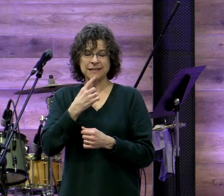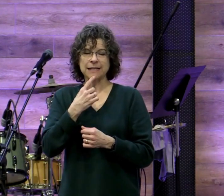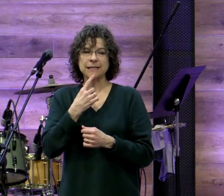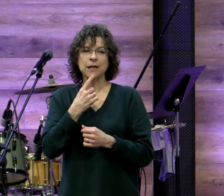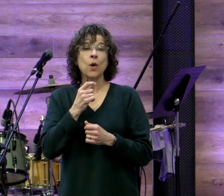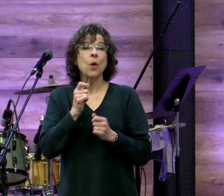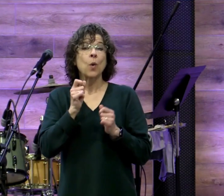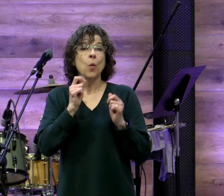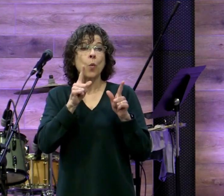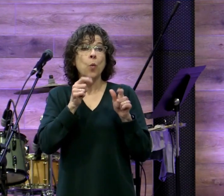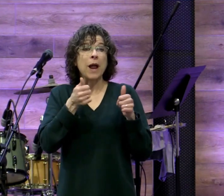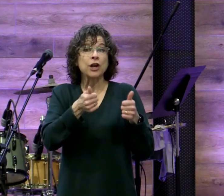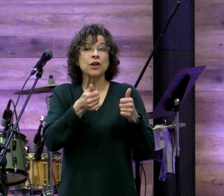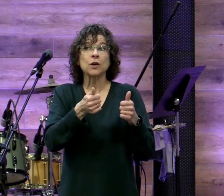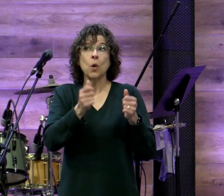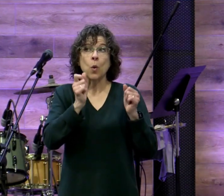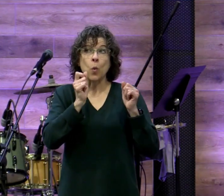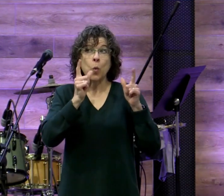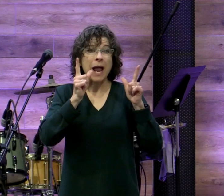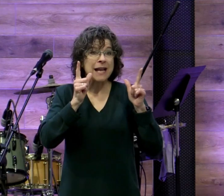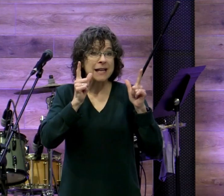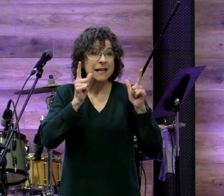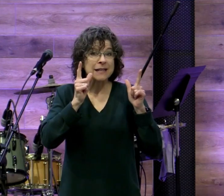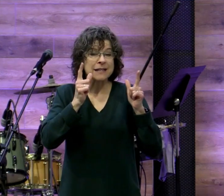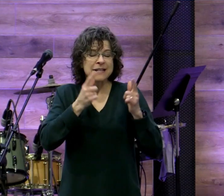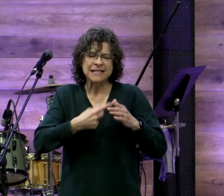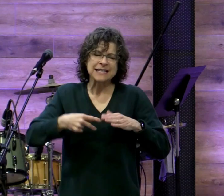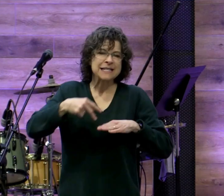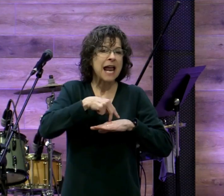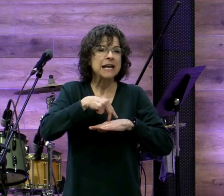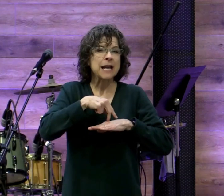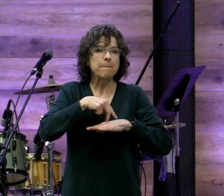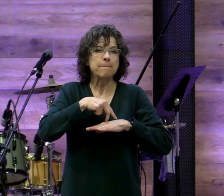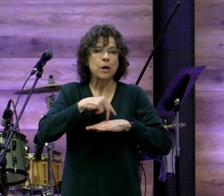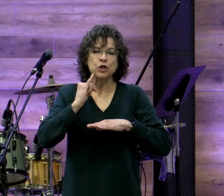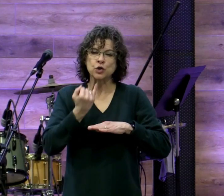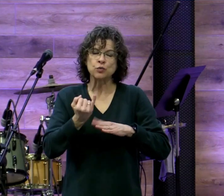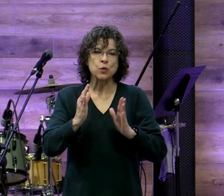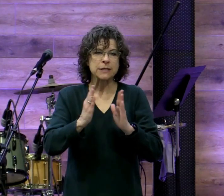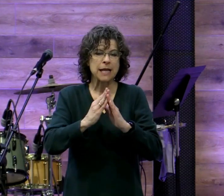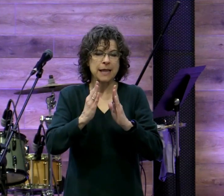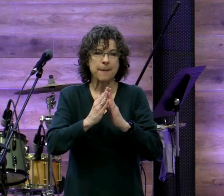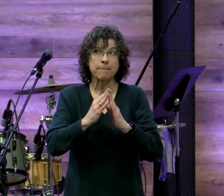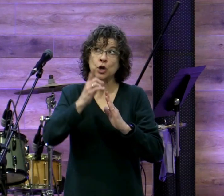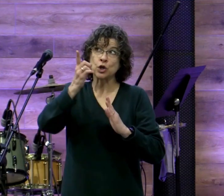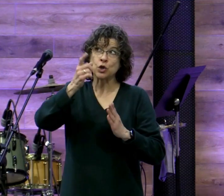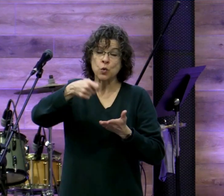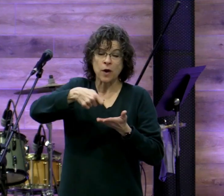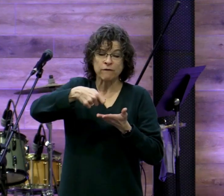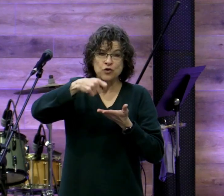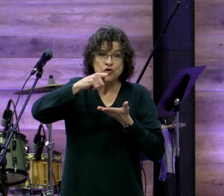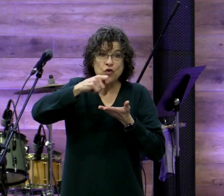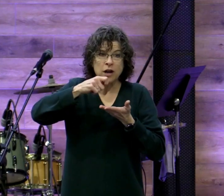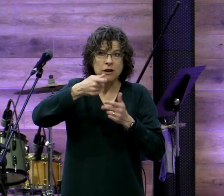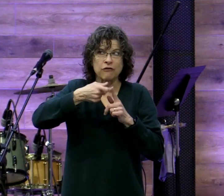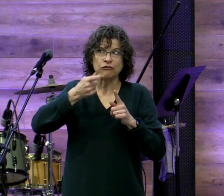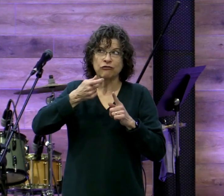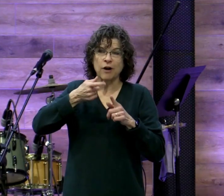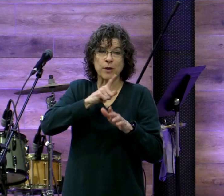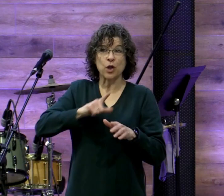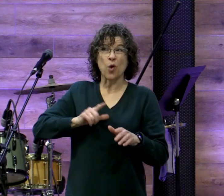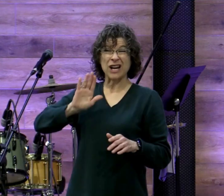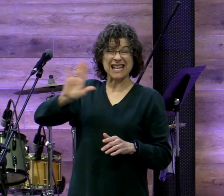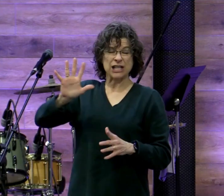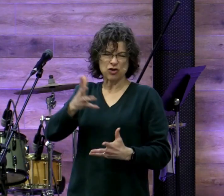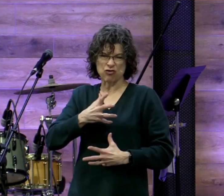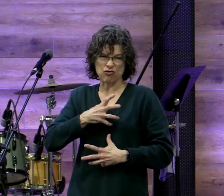wake yourself, stand up, O Jerusalem, you who have drunk from the hand of the Lord. the cup of his wrath, who have drunk to the